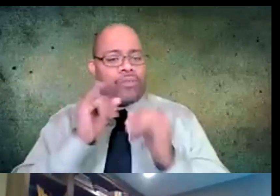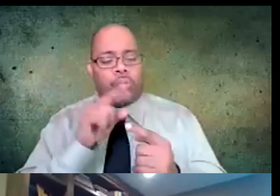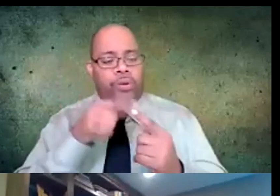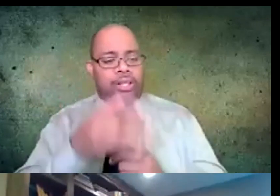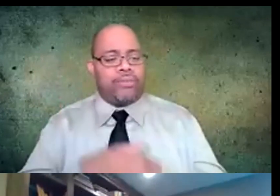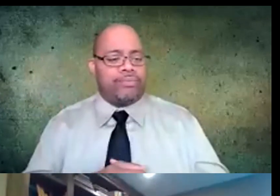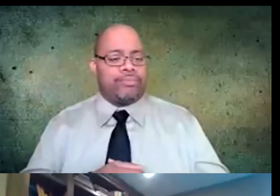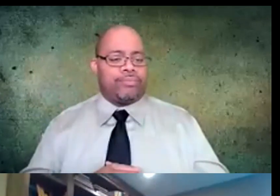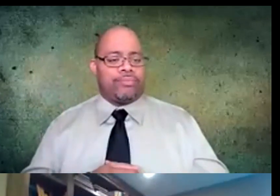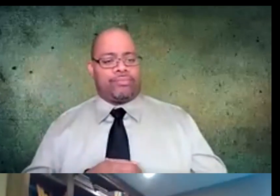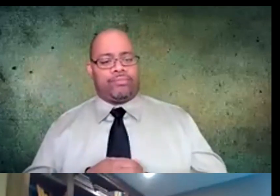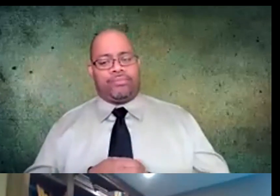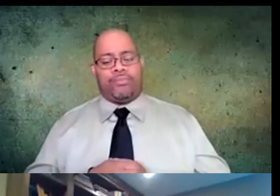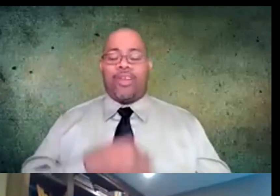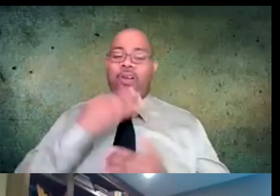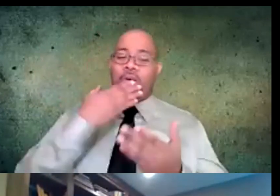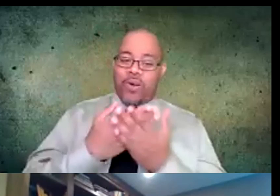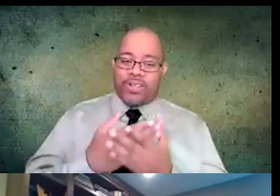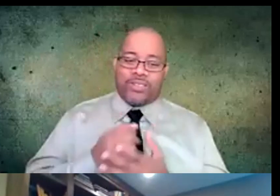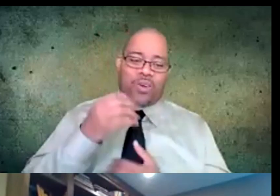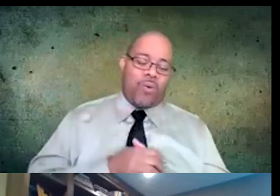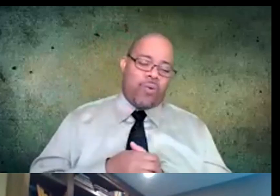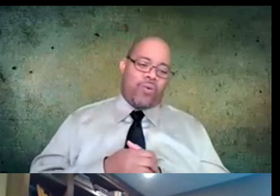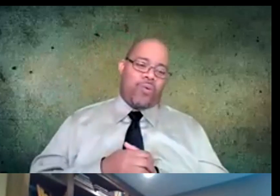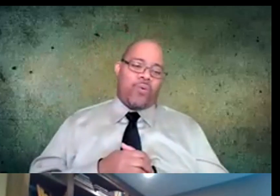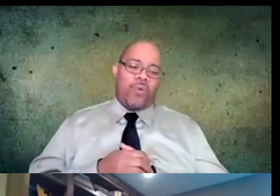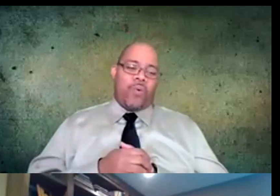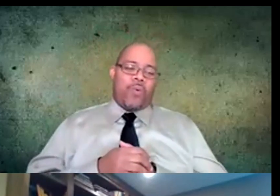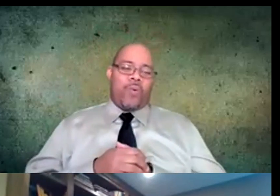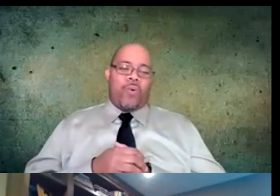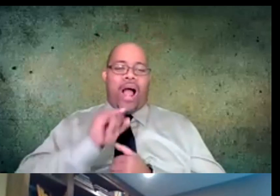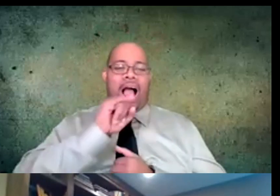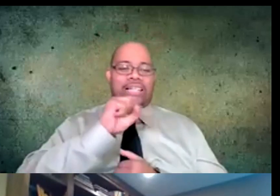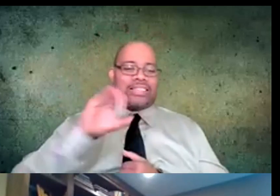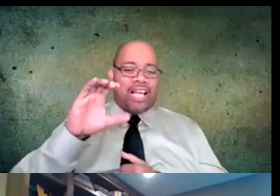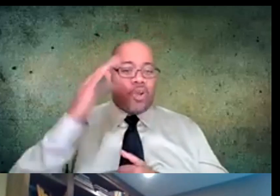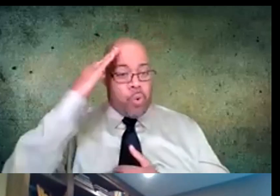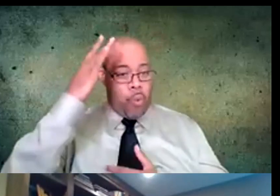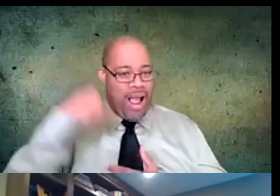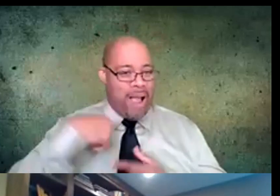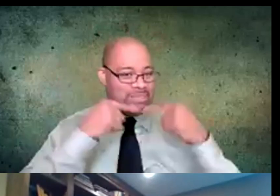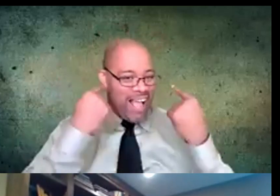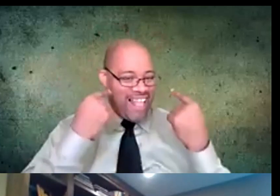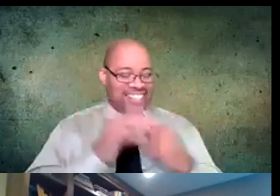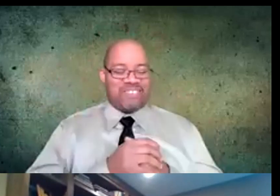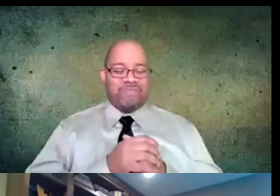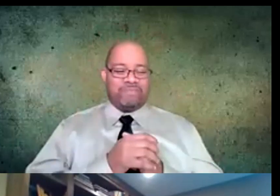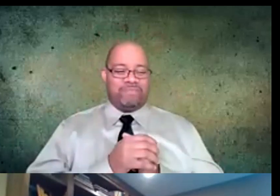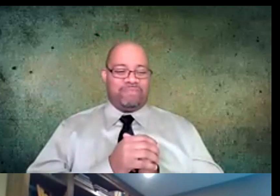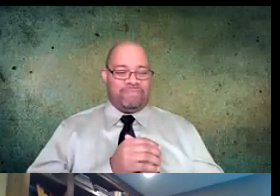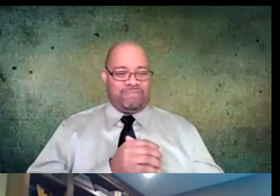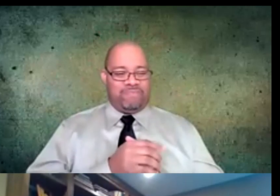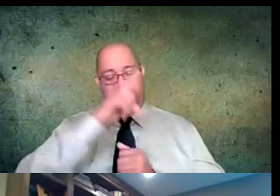yeah get. Good. So so Isaac knows exactly why I'm smiling,